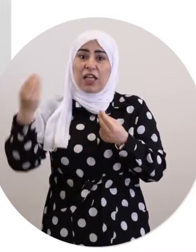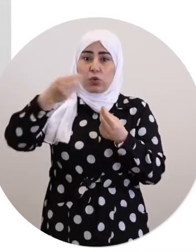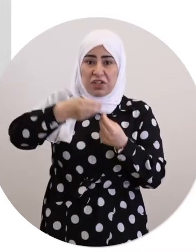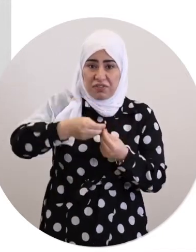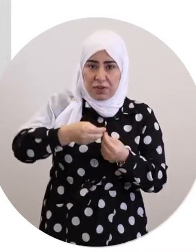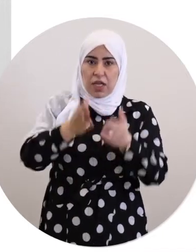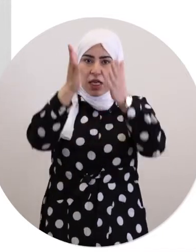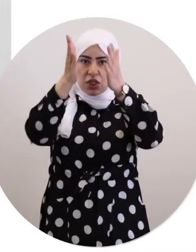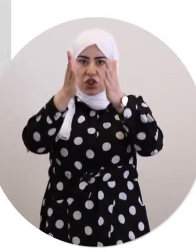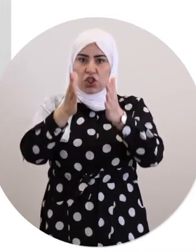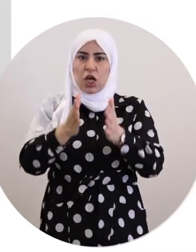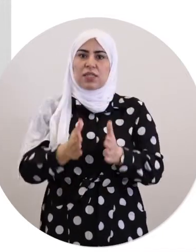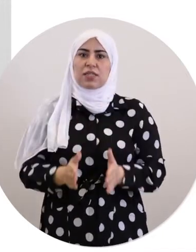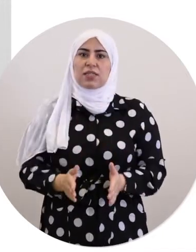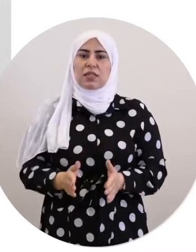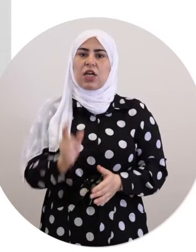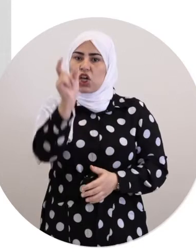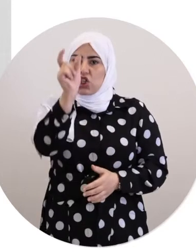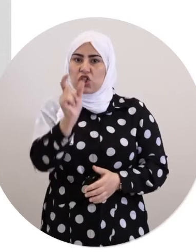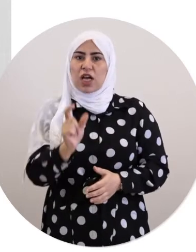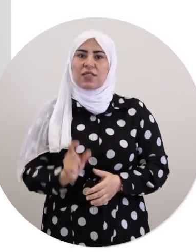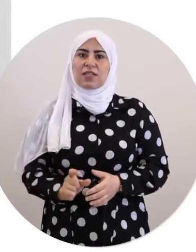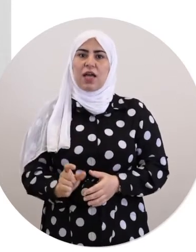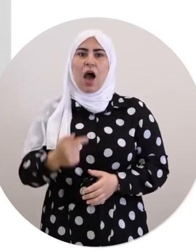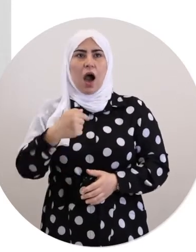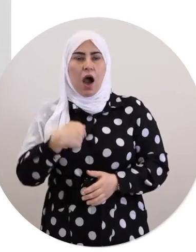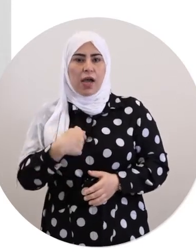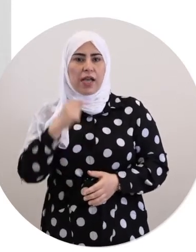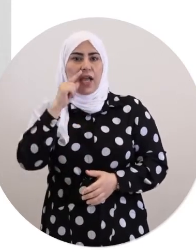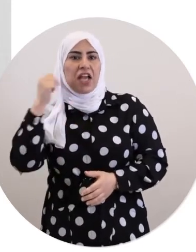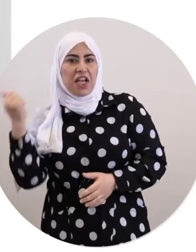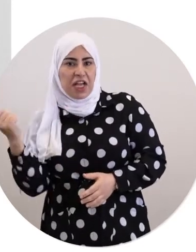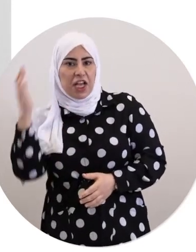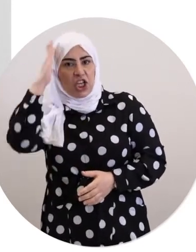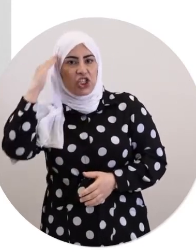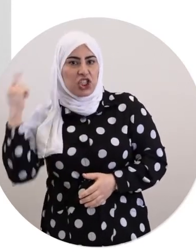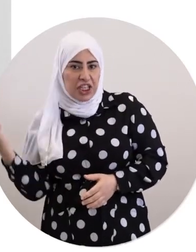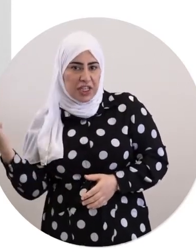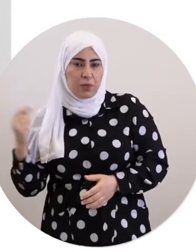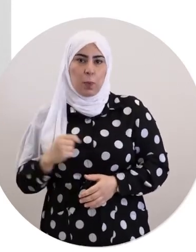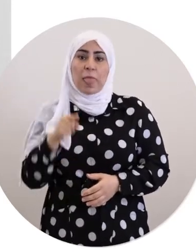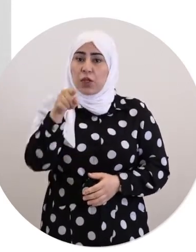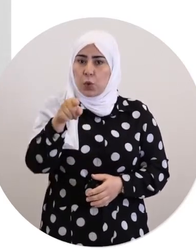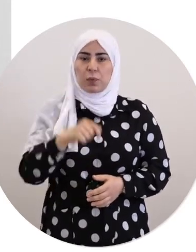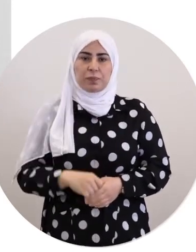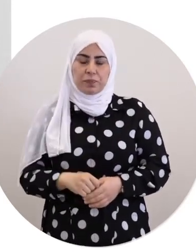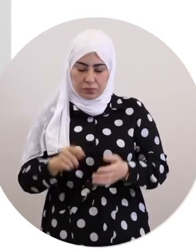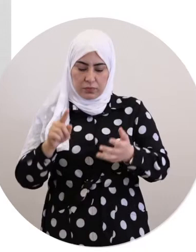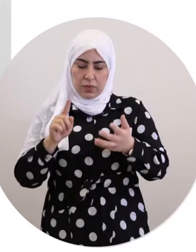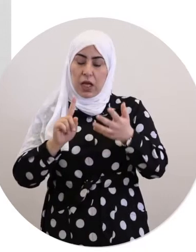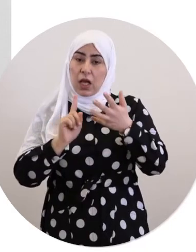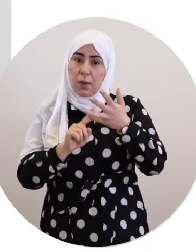add? We add our subject and the main verb. These are the three steps, or the order of the